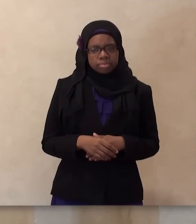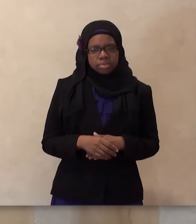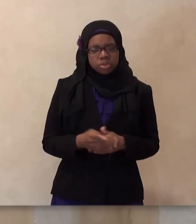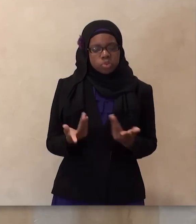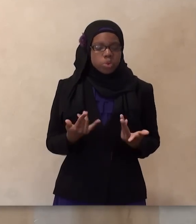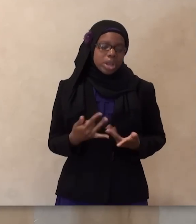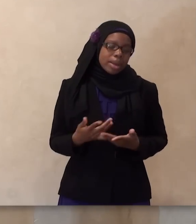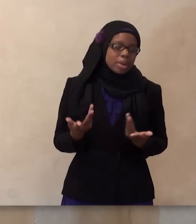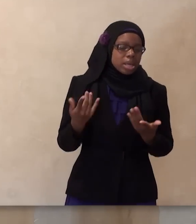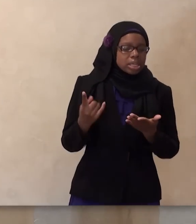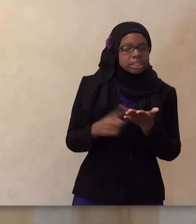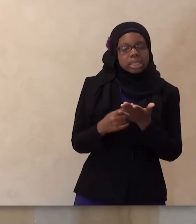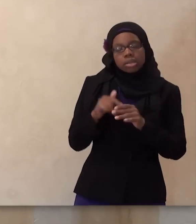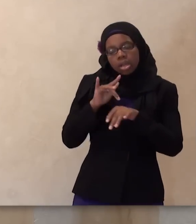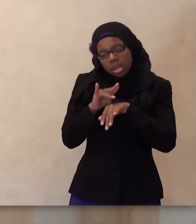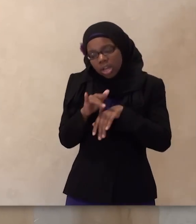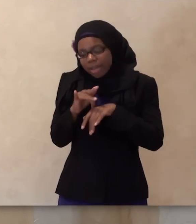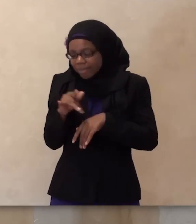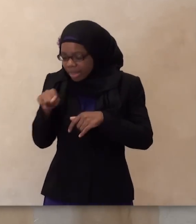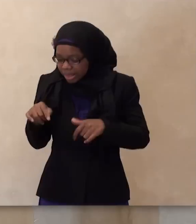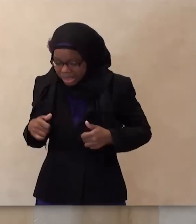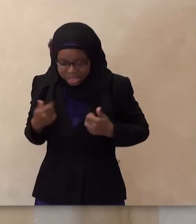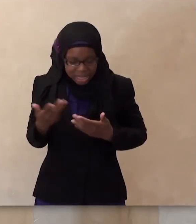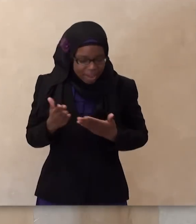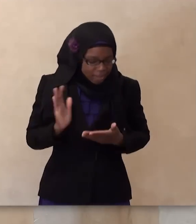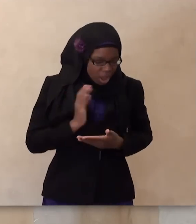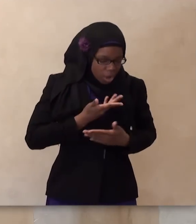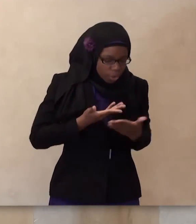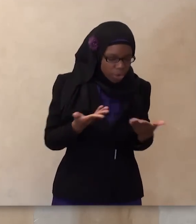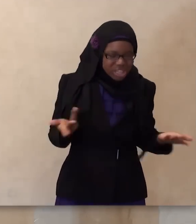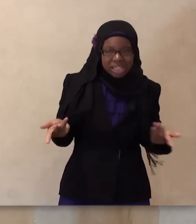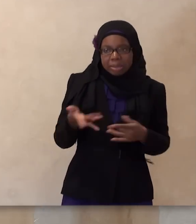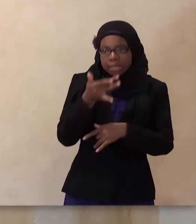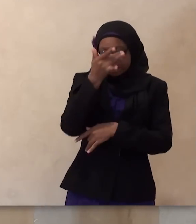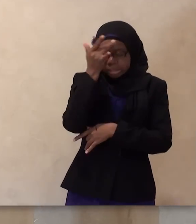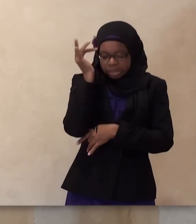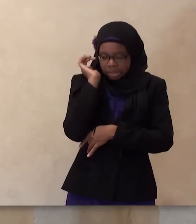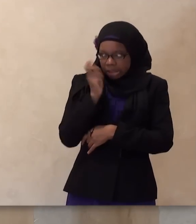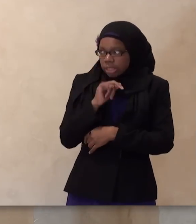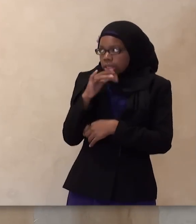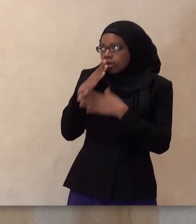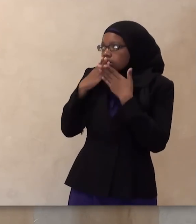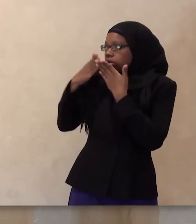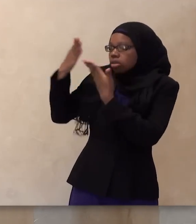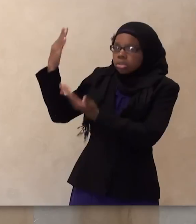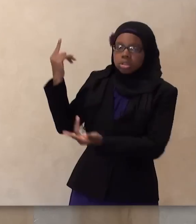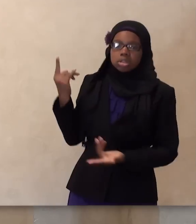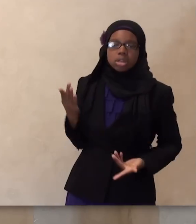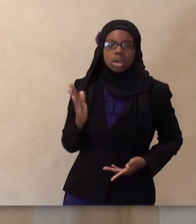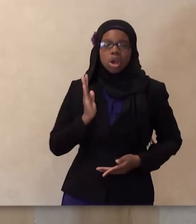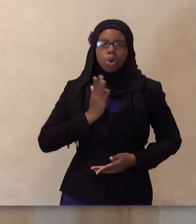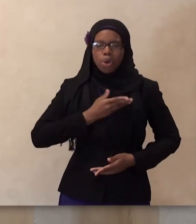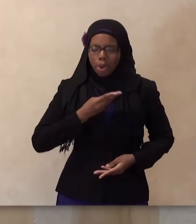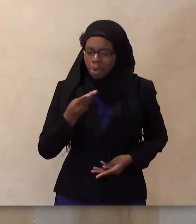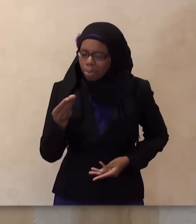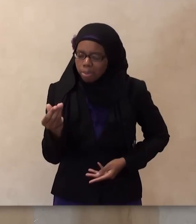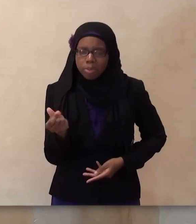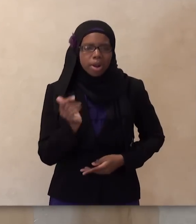might forget to thank Allah subhanahu wa ta'ala for the blessings he has given us. Our property, our cars,